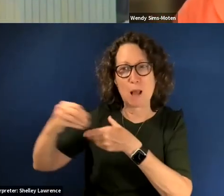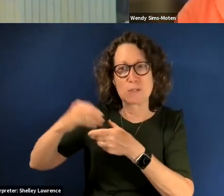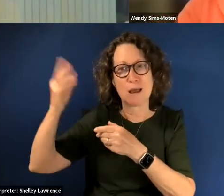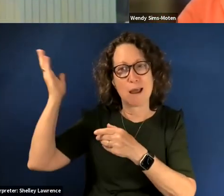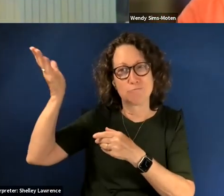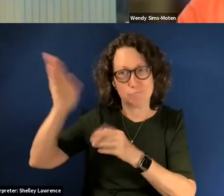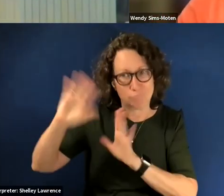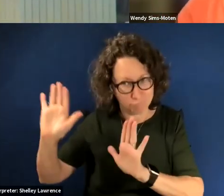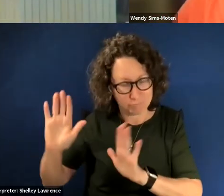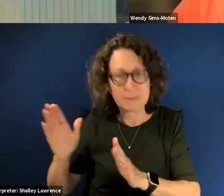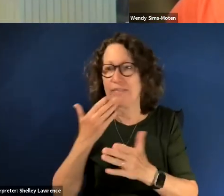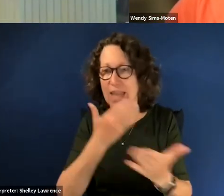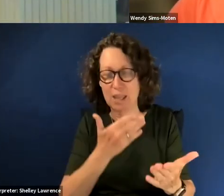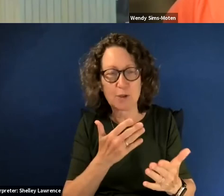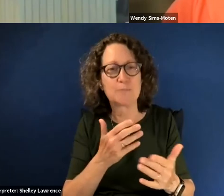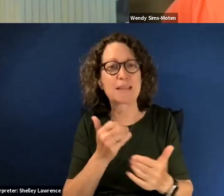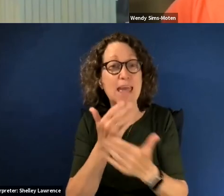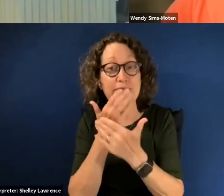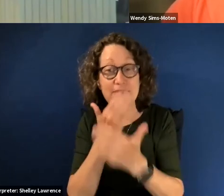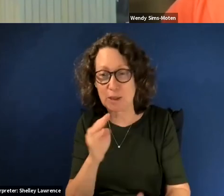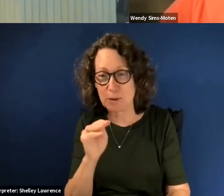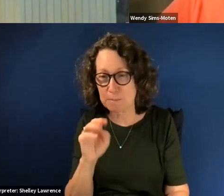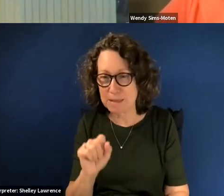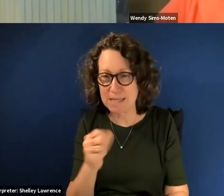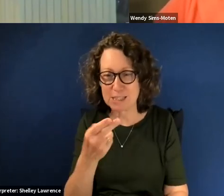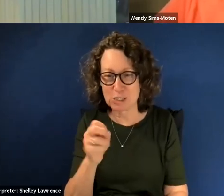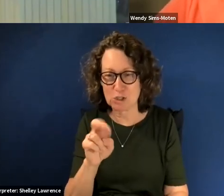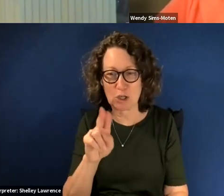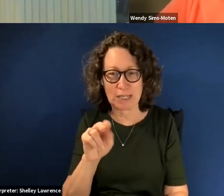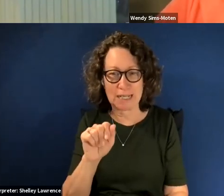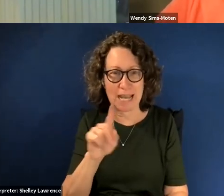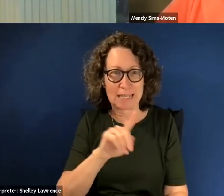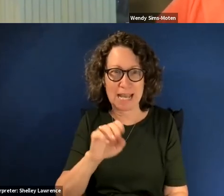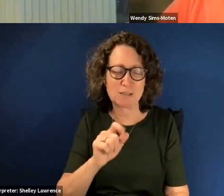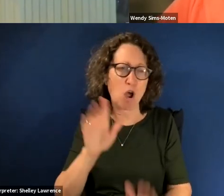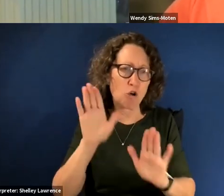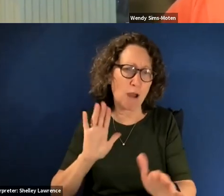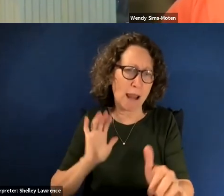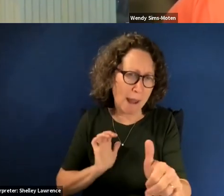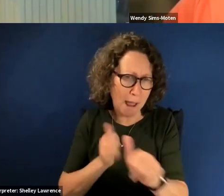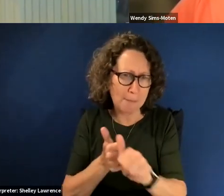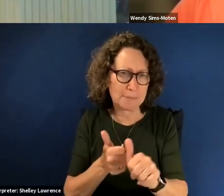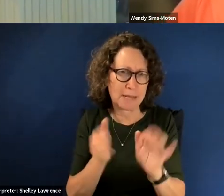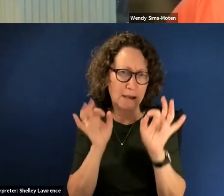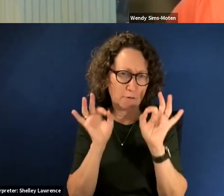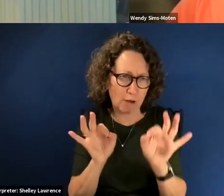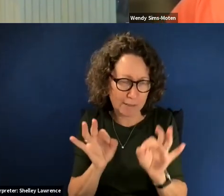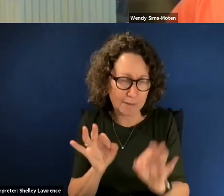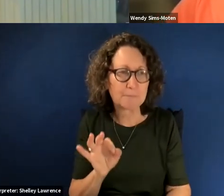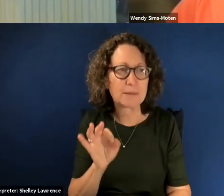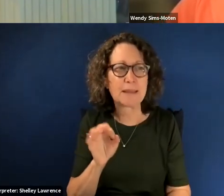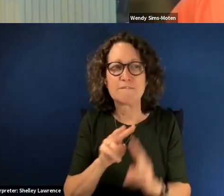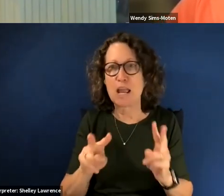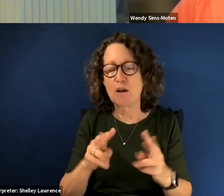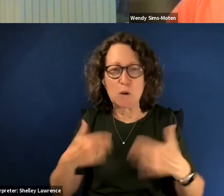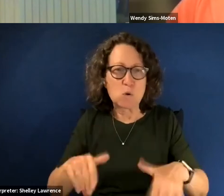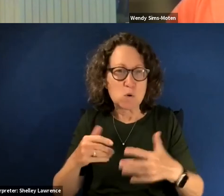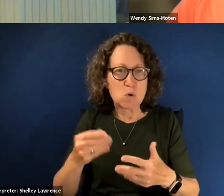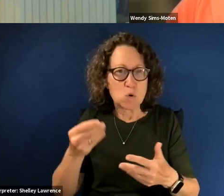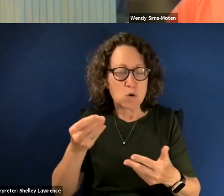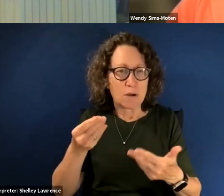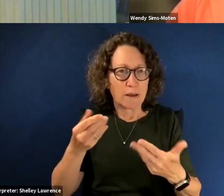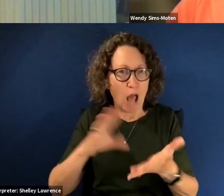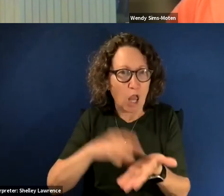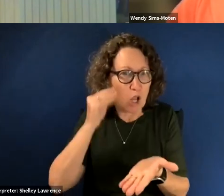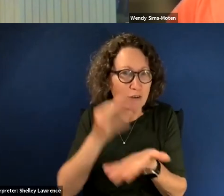Thank you, and thank you, Ms. Hernandez, for this great update. Very informative, and as you